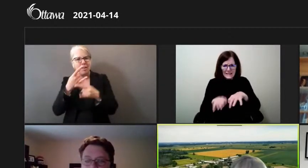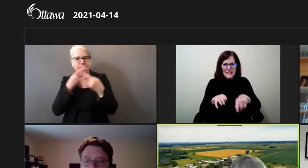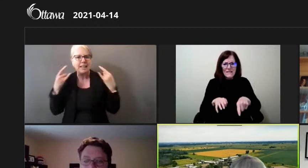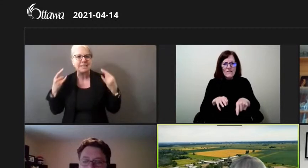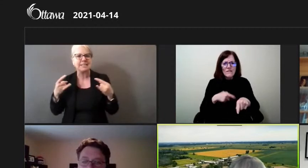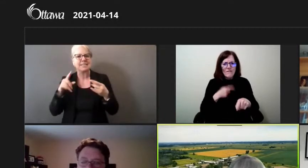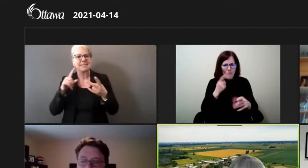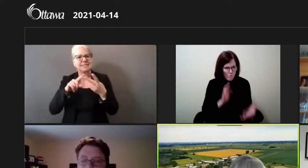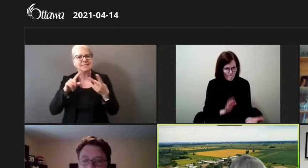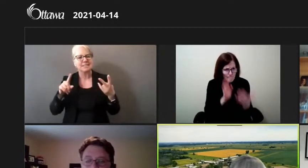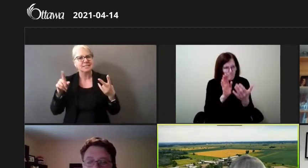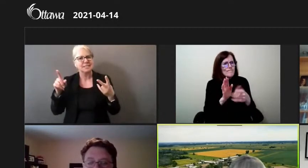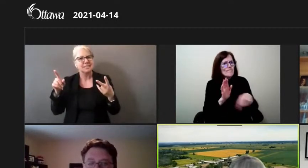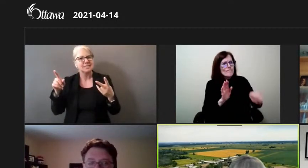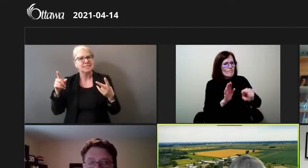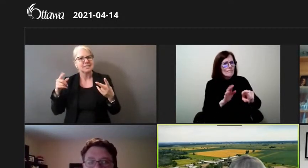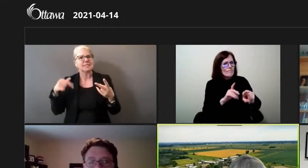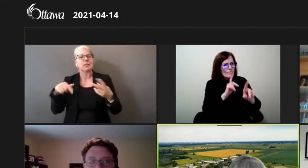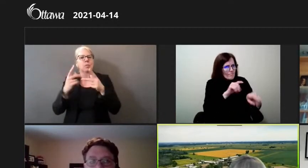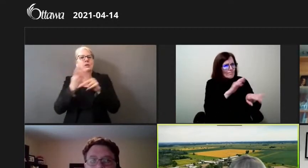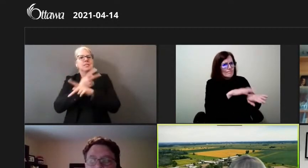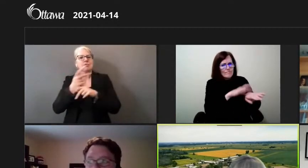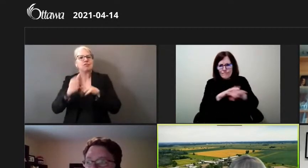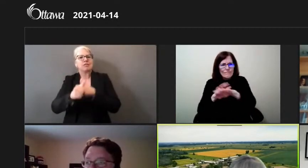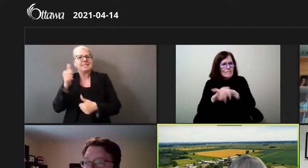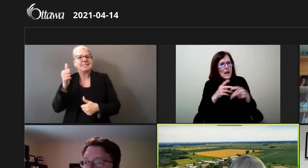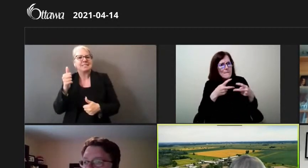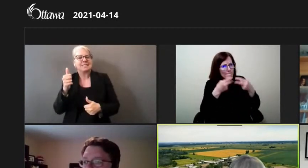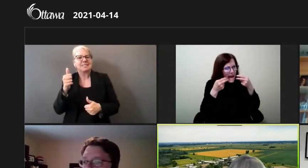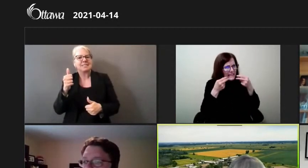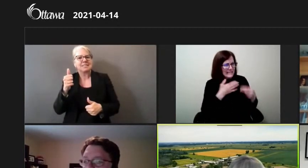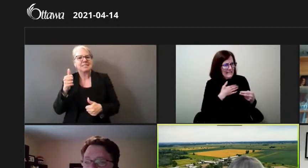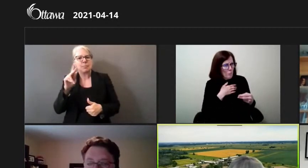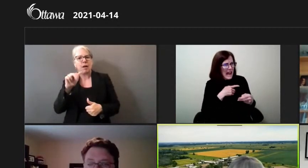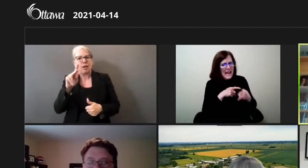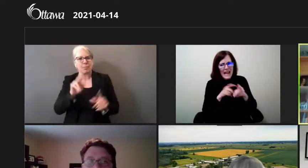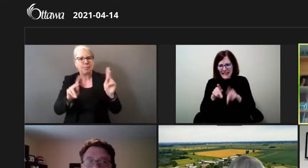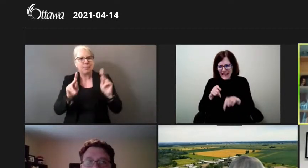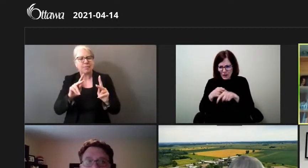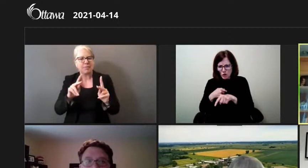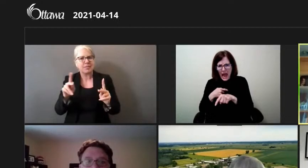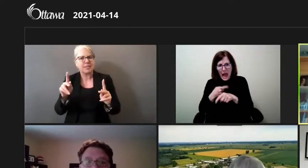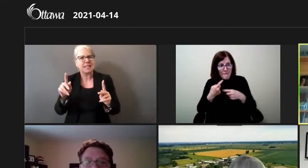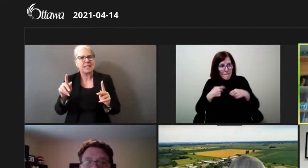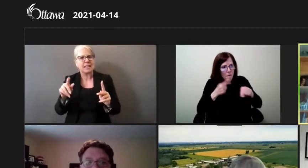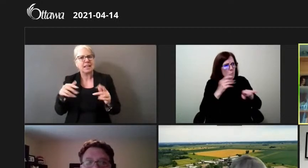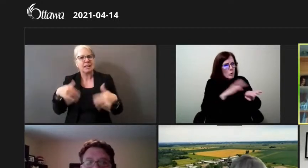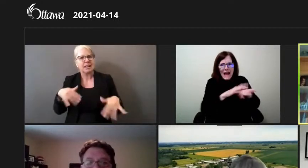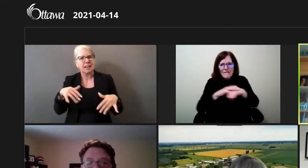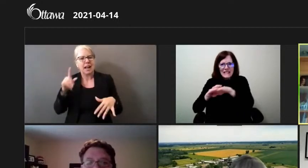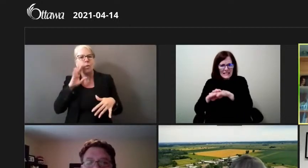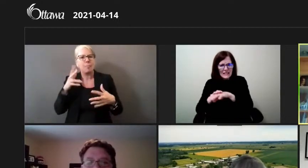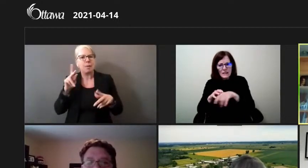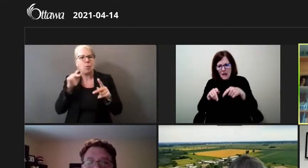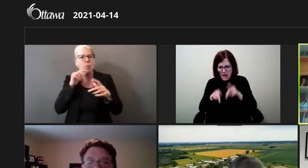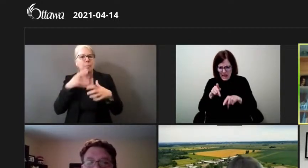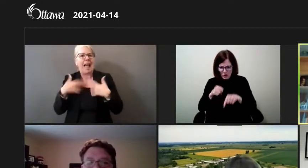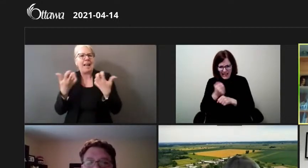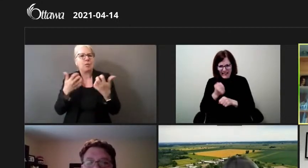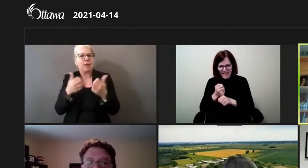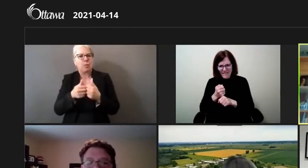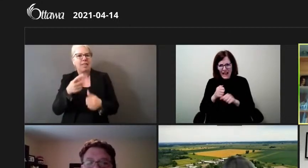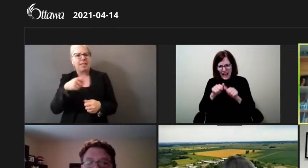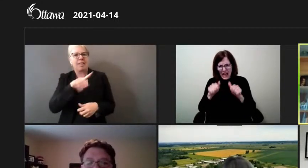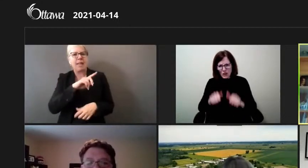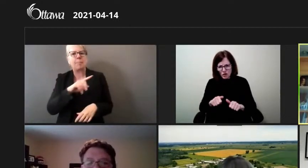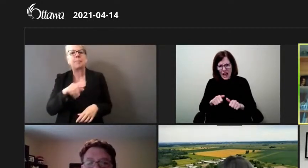that? These people, I think, are going to be more at risk than anybody. Yeah, I think this people is will be angry with them. Yeah, I think this